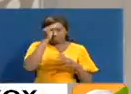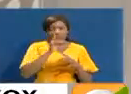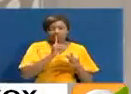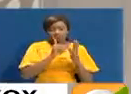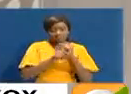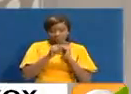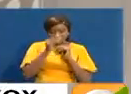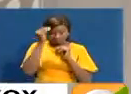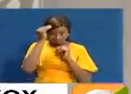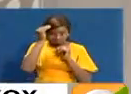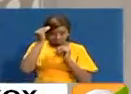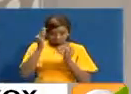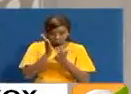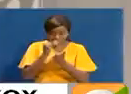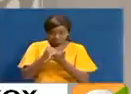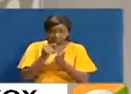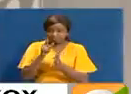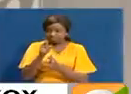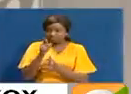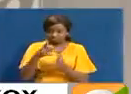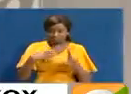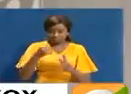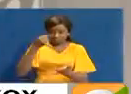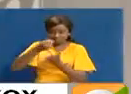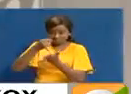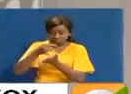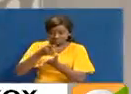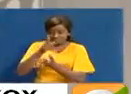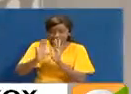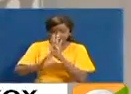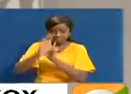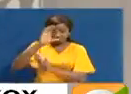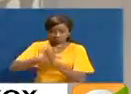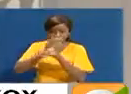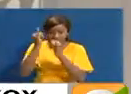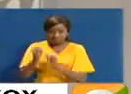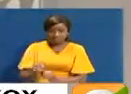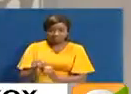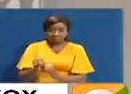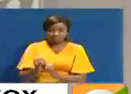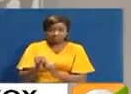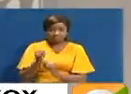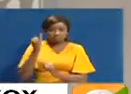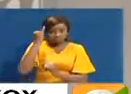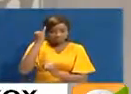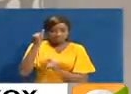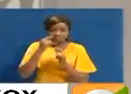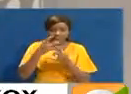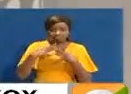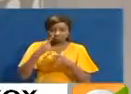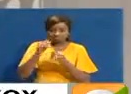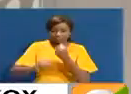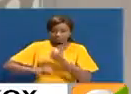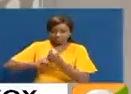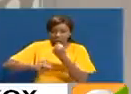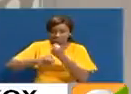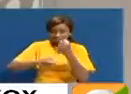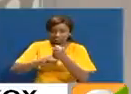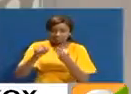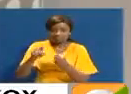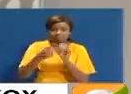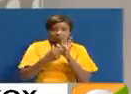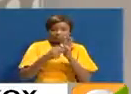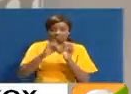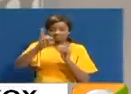make sure that the people who are actually involved in this whole new curriculum idea, and the people who have been at the center of it, I mean, Dr.